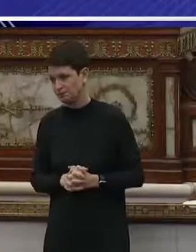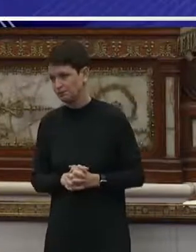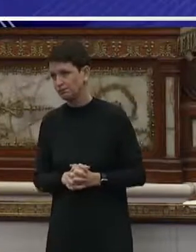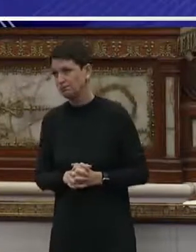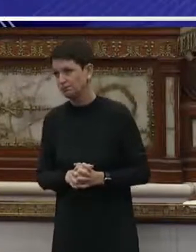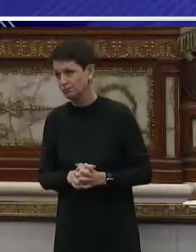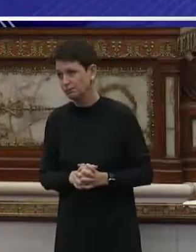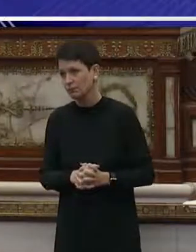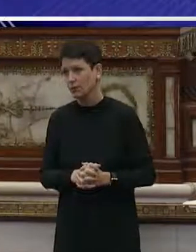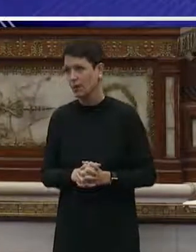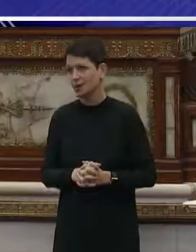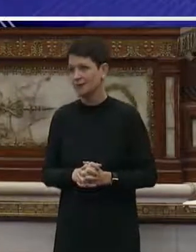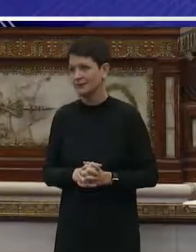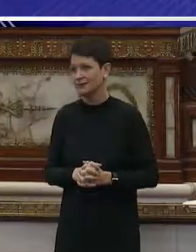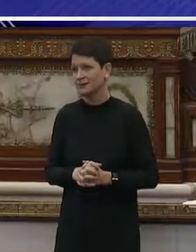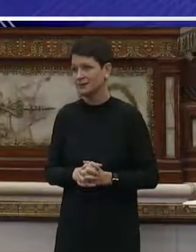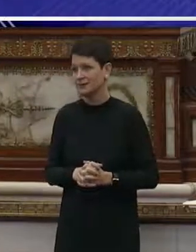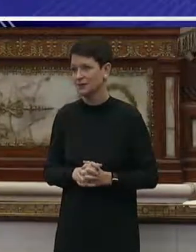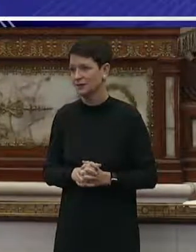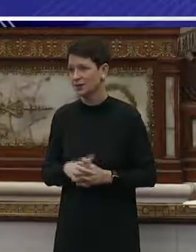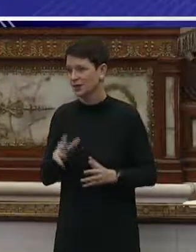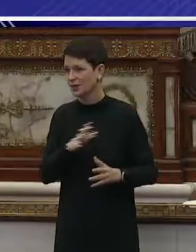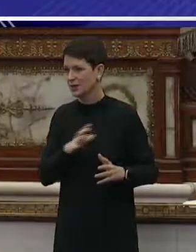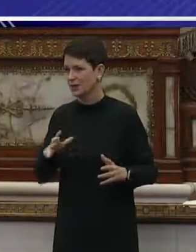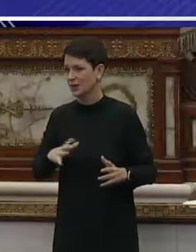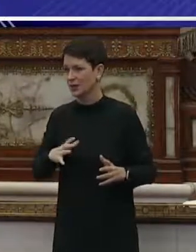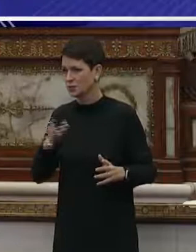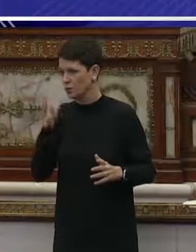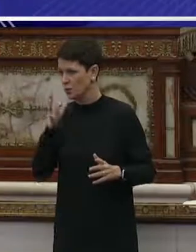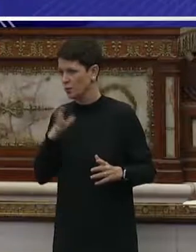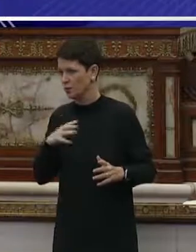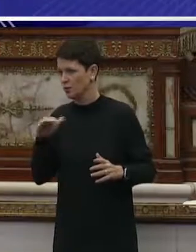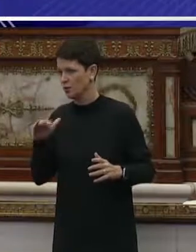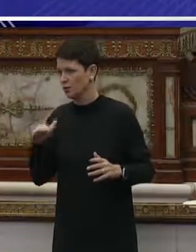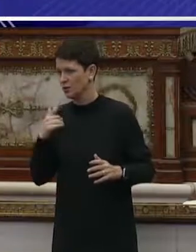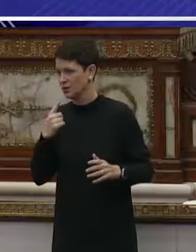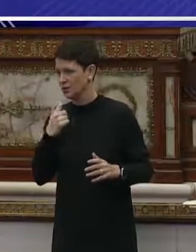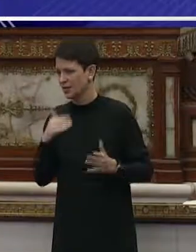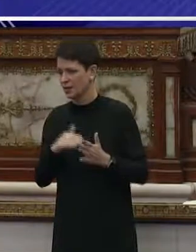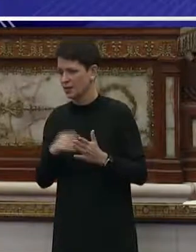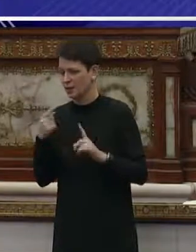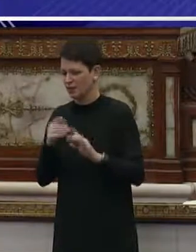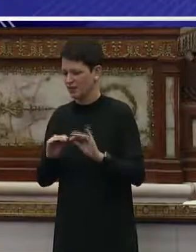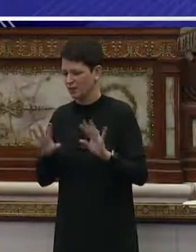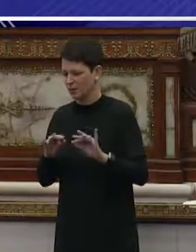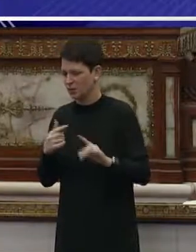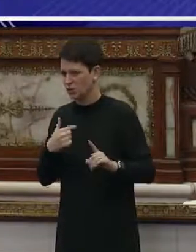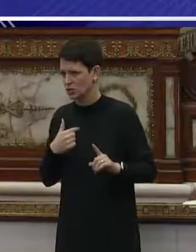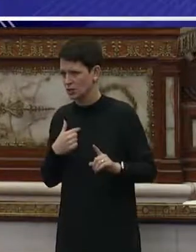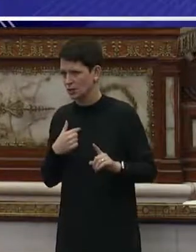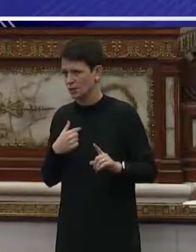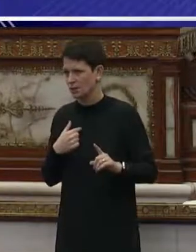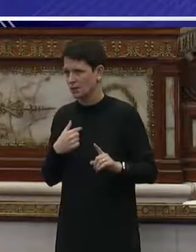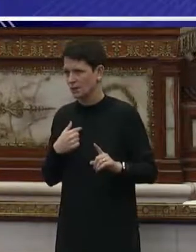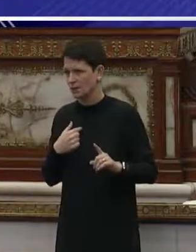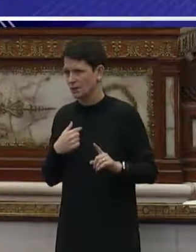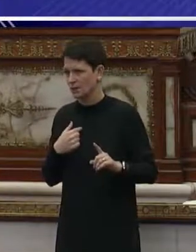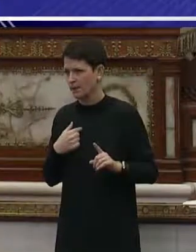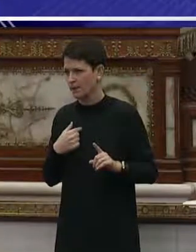And so even if you do review the record, you won't know. I'm sorry, point of information. I just wanted